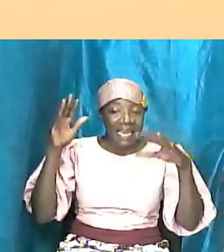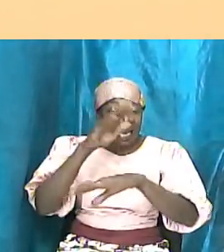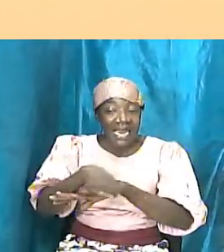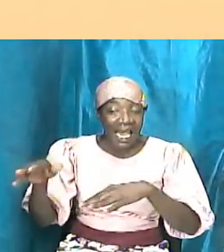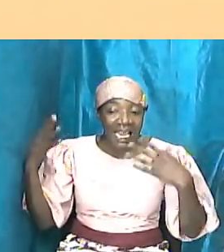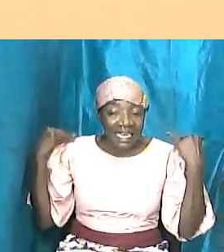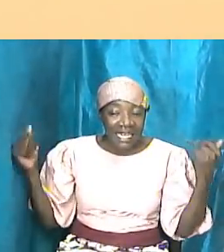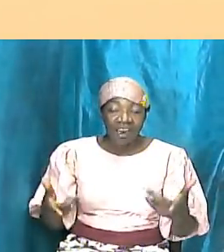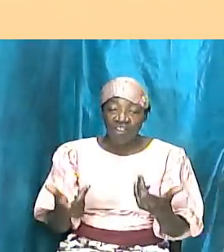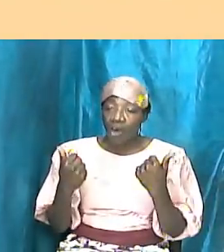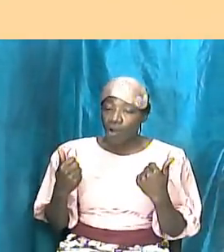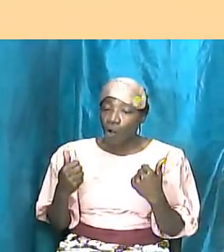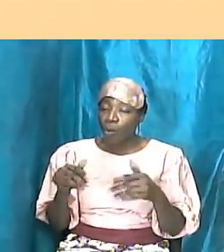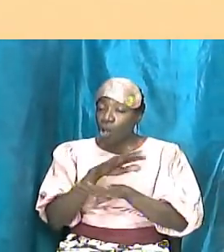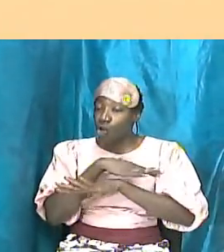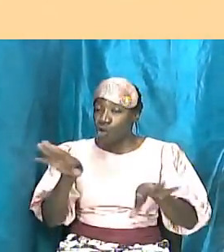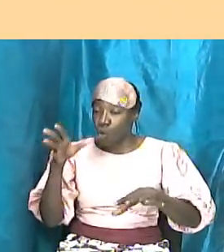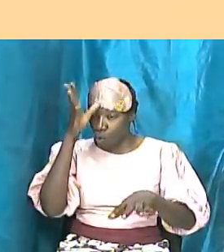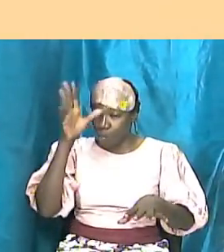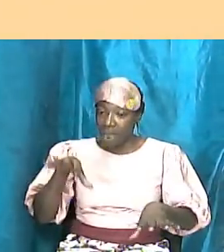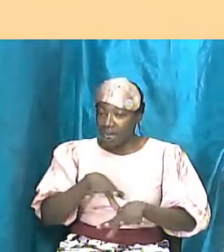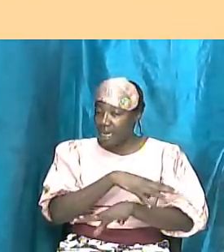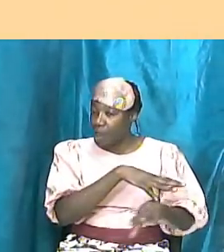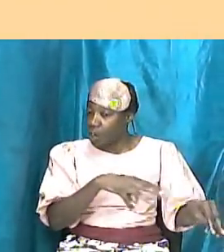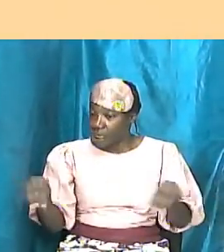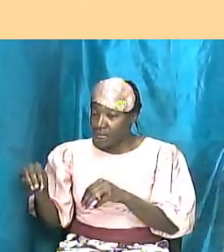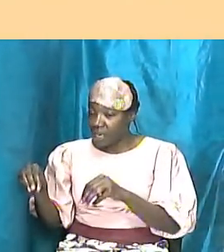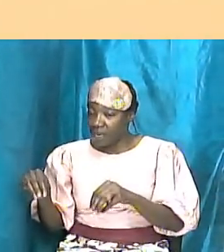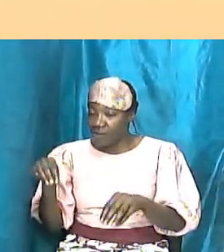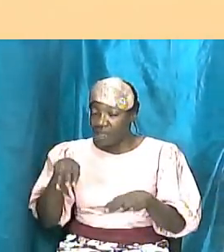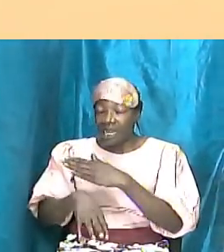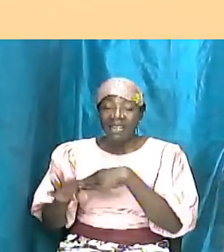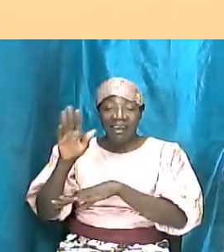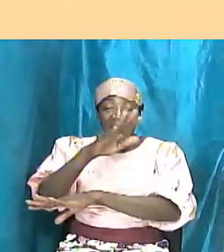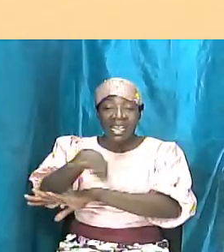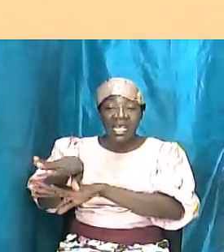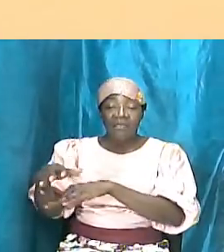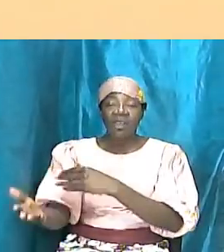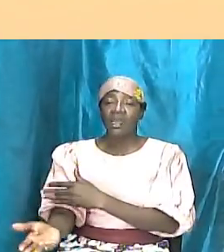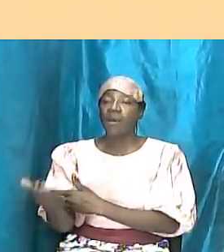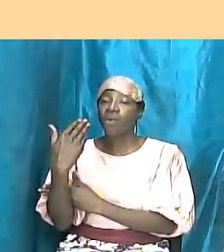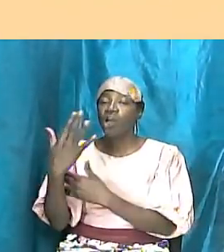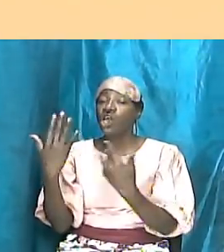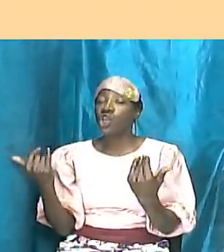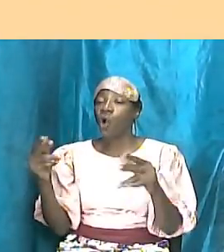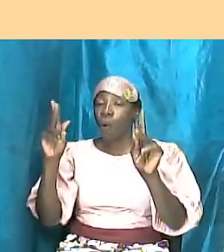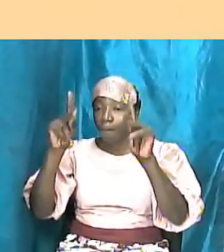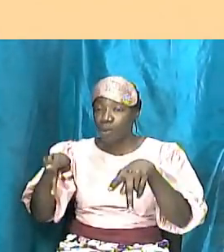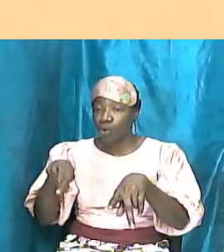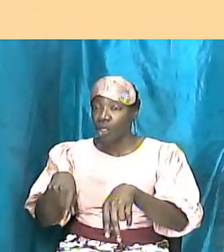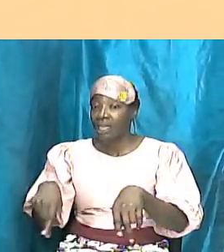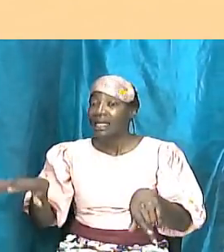before morning, the evening and the morning. And this is now applied to redemption.